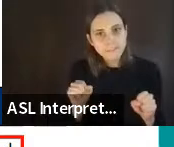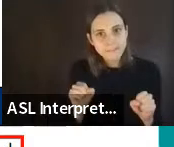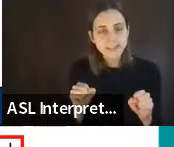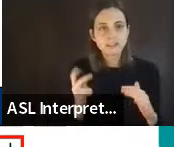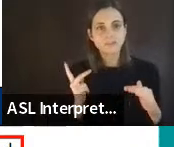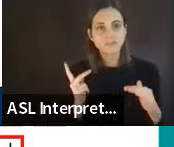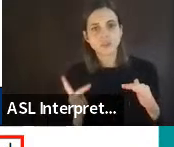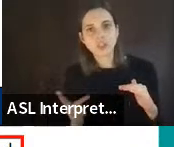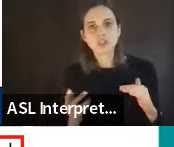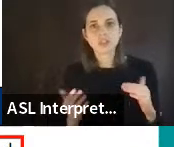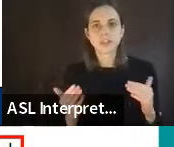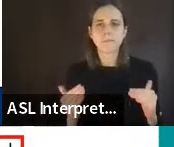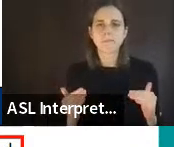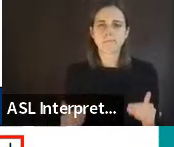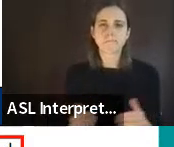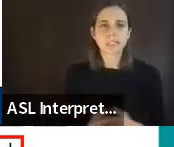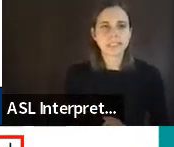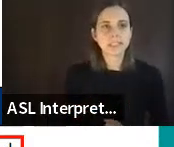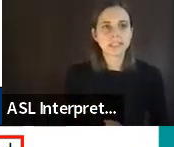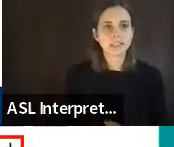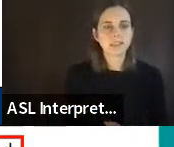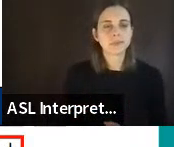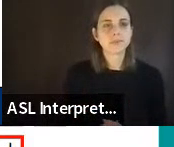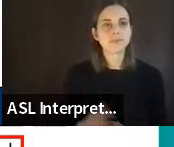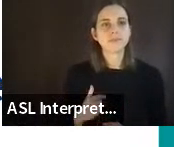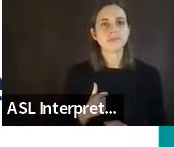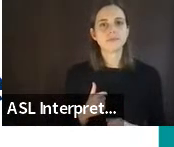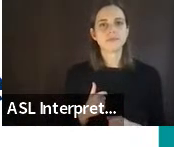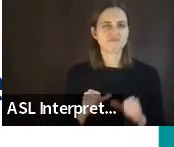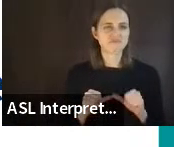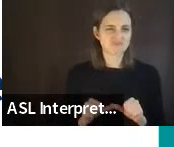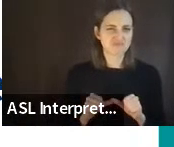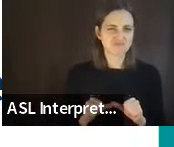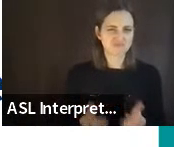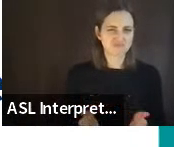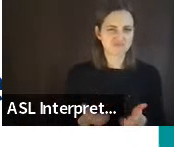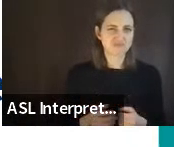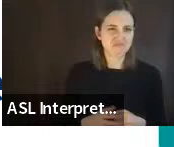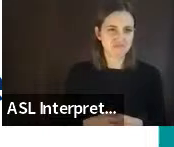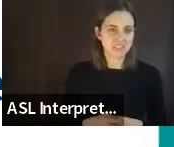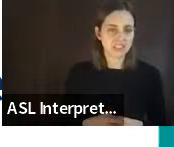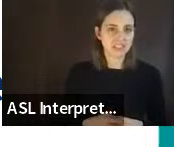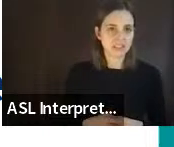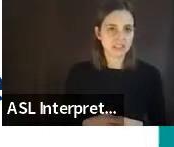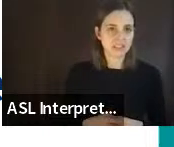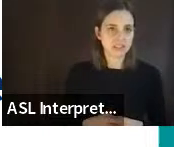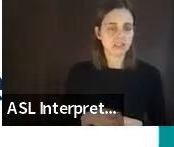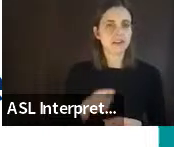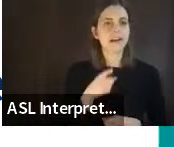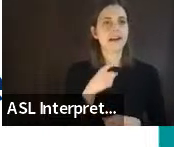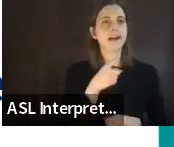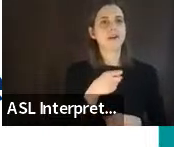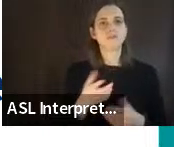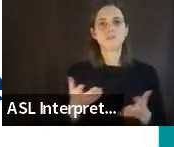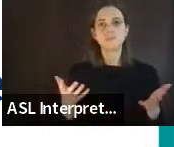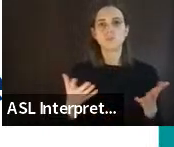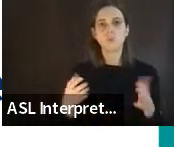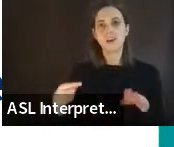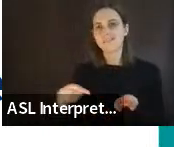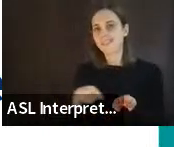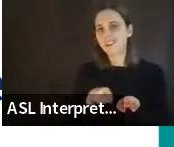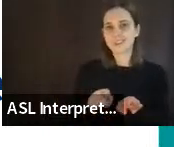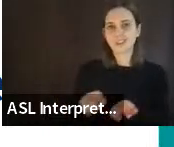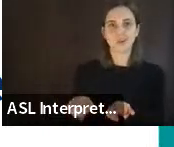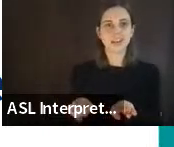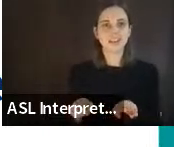these quickly. So I wanted to get to the, keep going. So what are auxiliary lanes and why are they